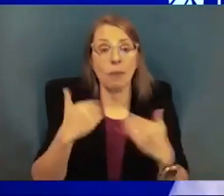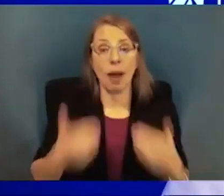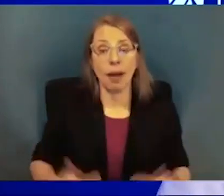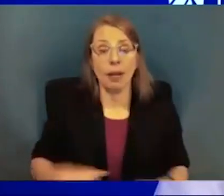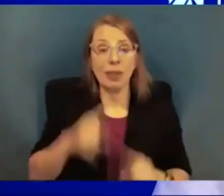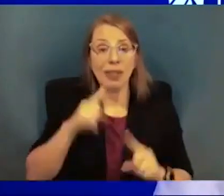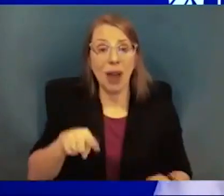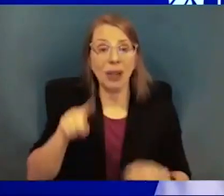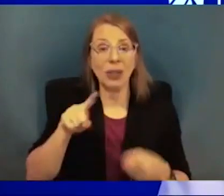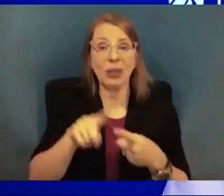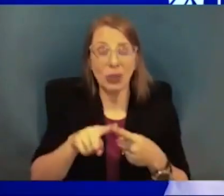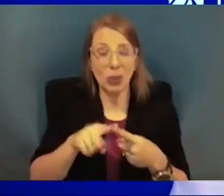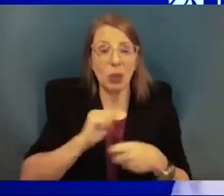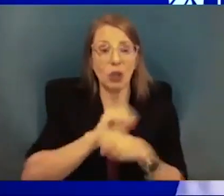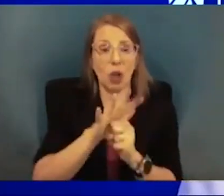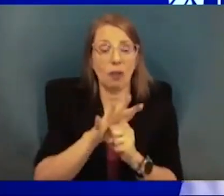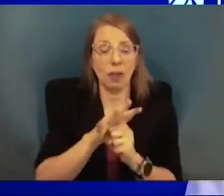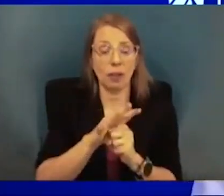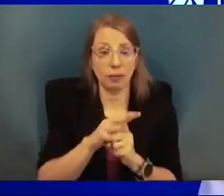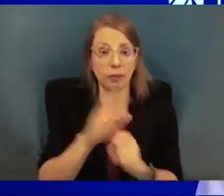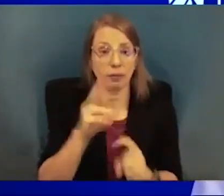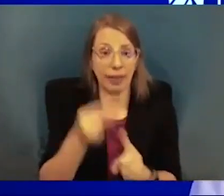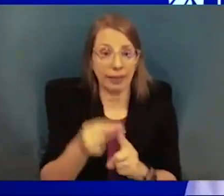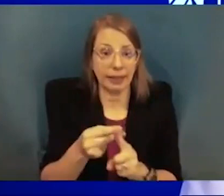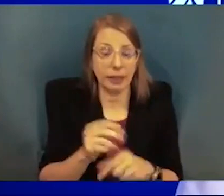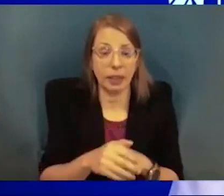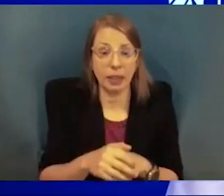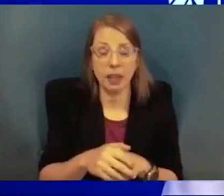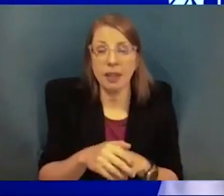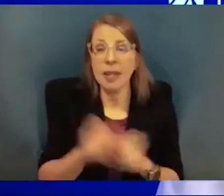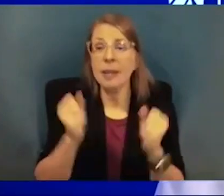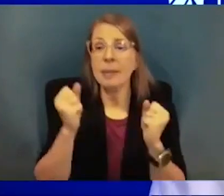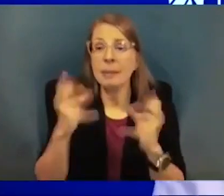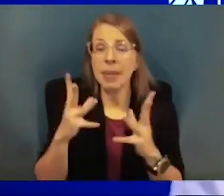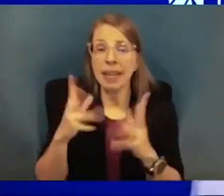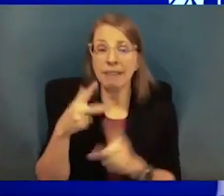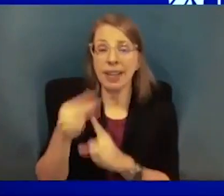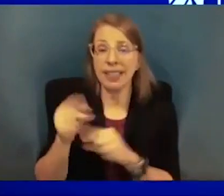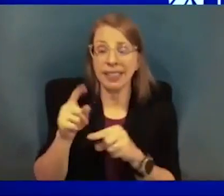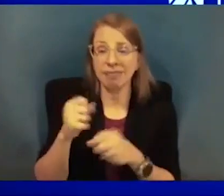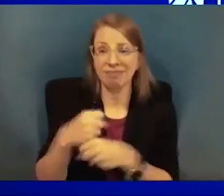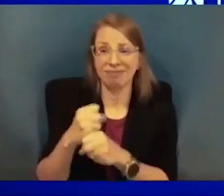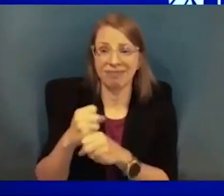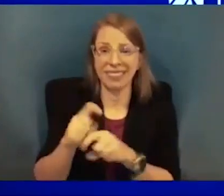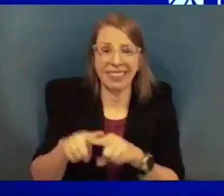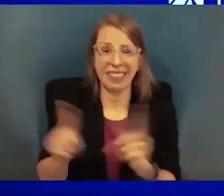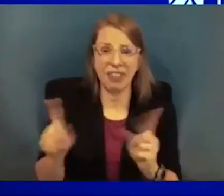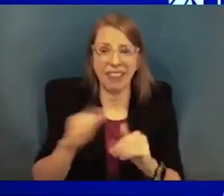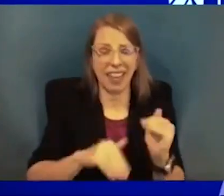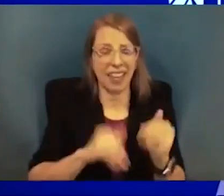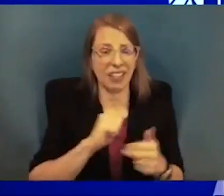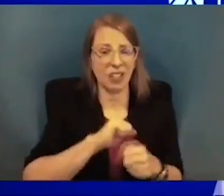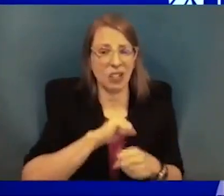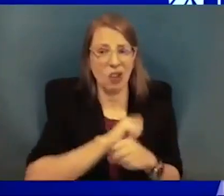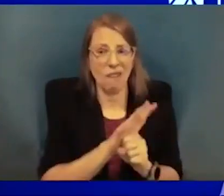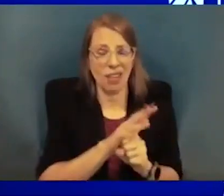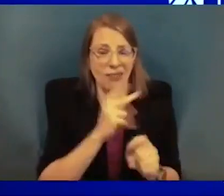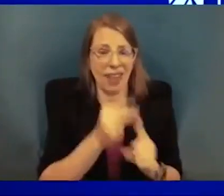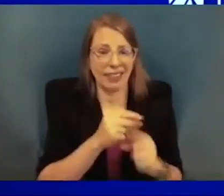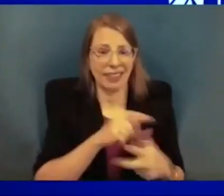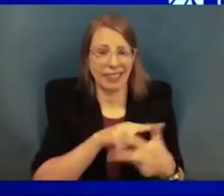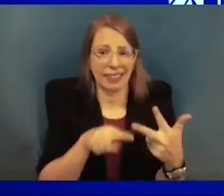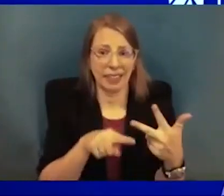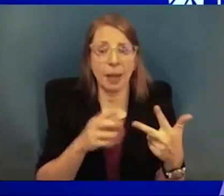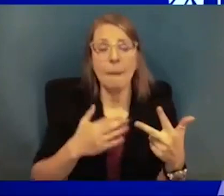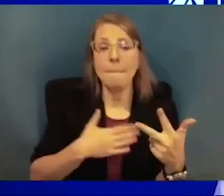are created differently. The vast majority of them are created in a vastly different manner than any of these COVID vaccines. So my initial answer